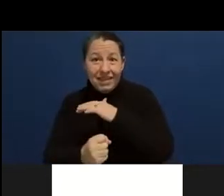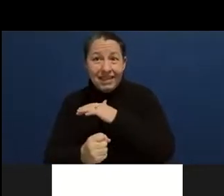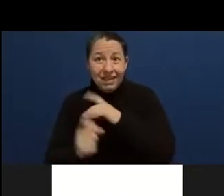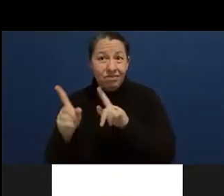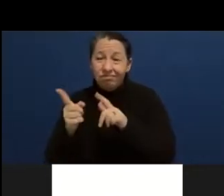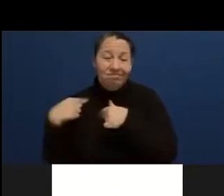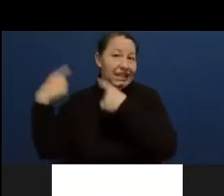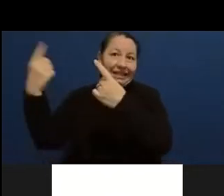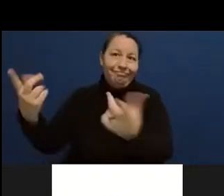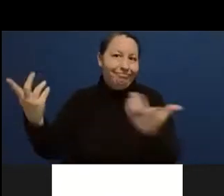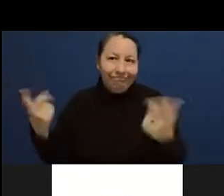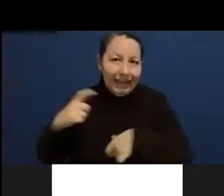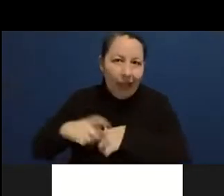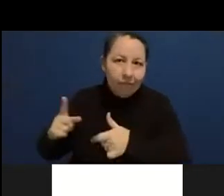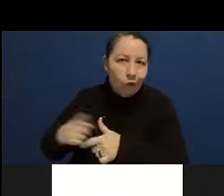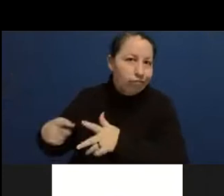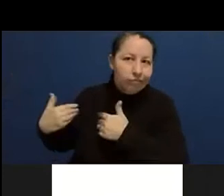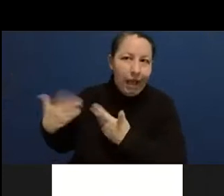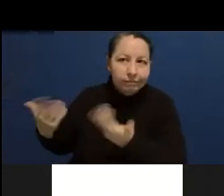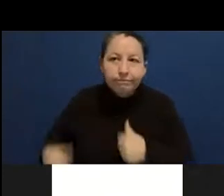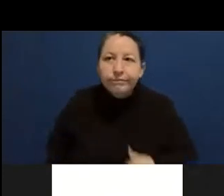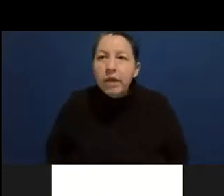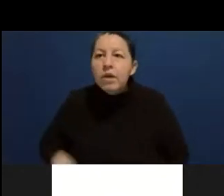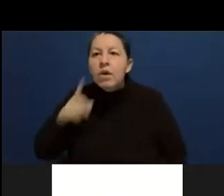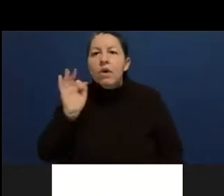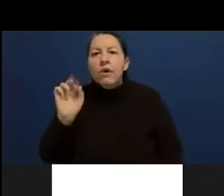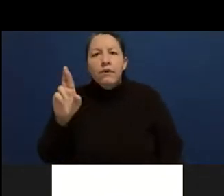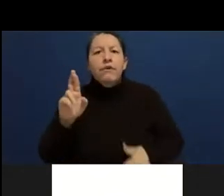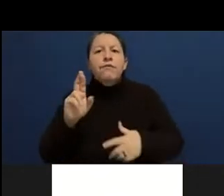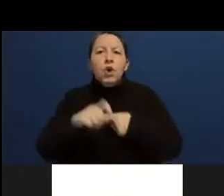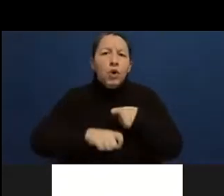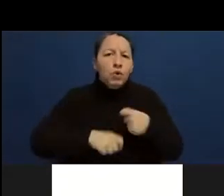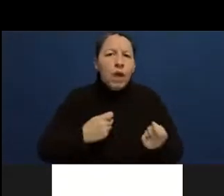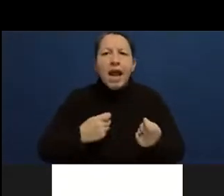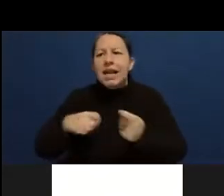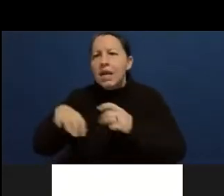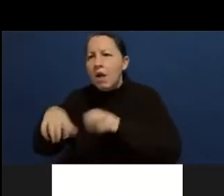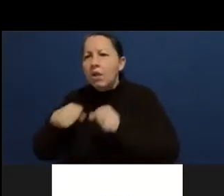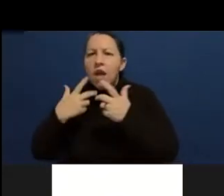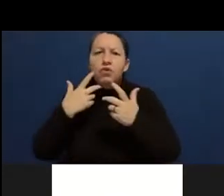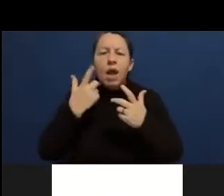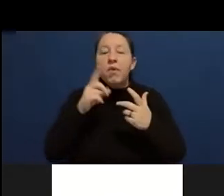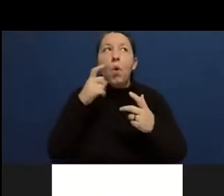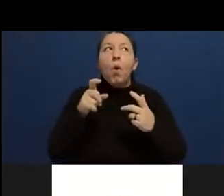So for fur trading at colonization, and